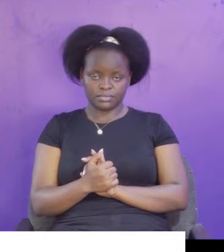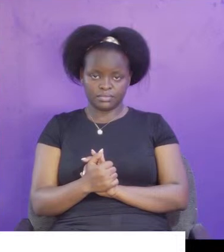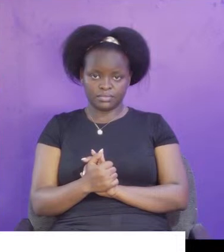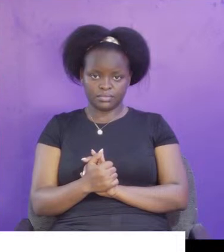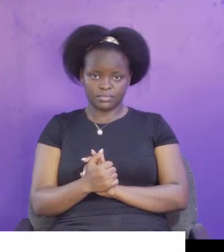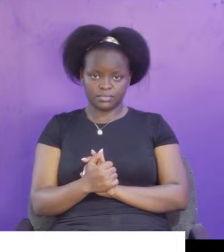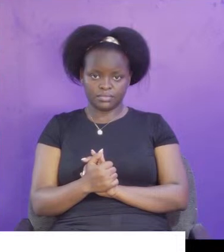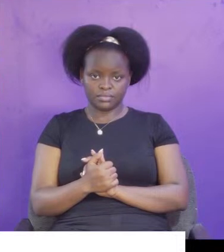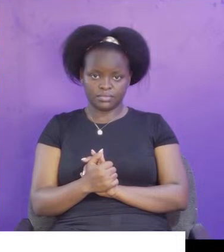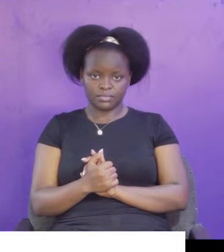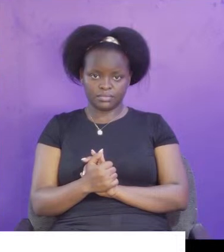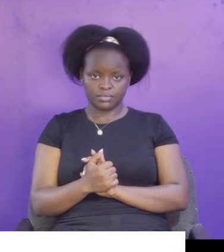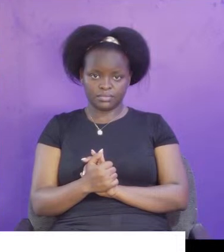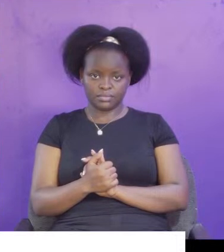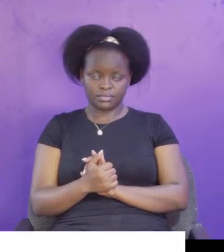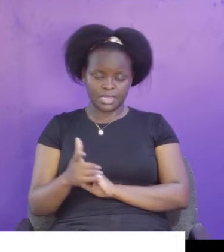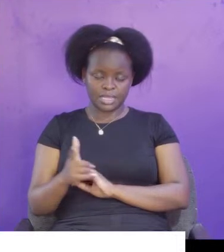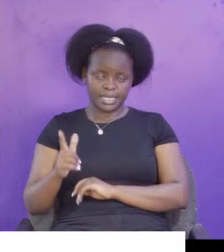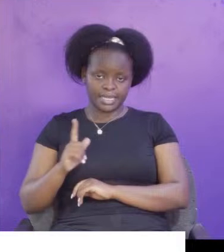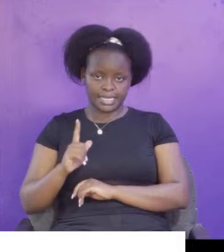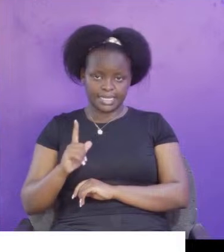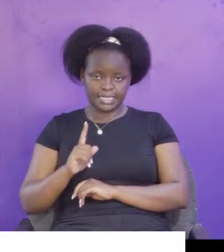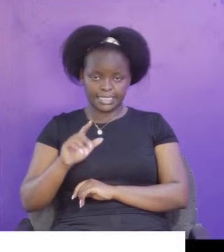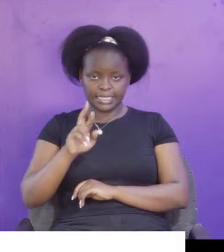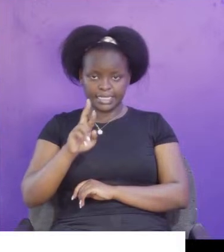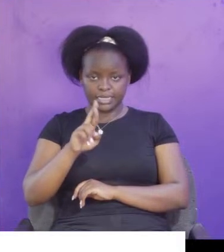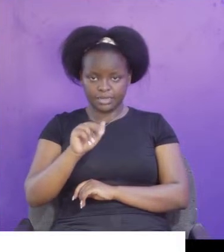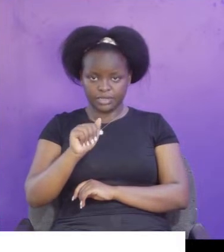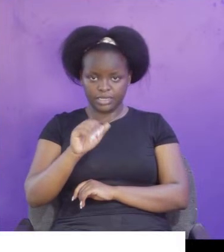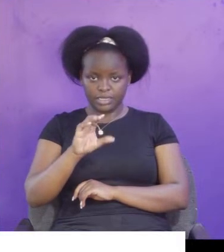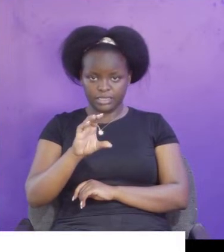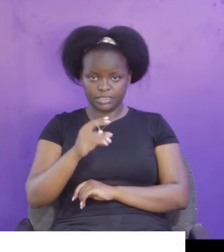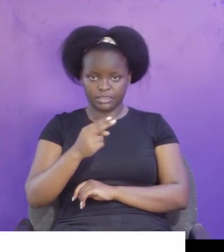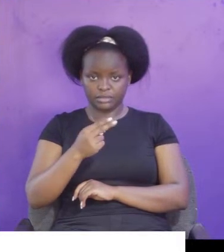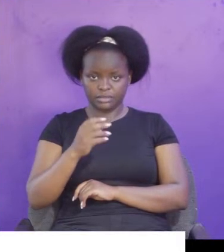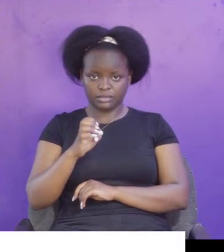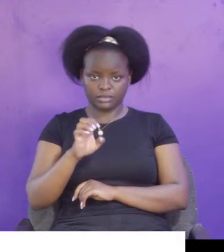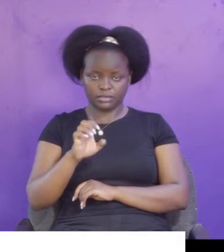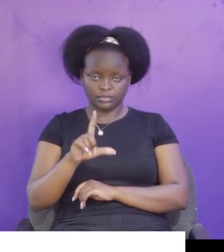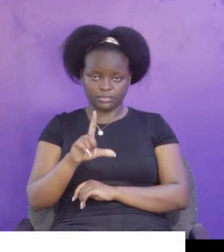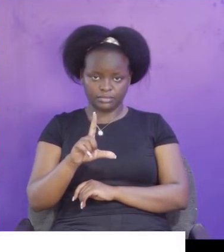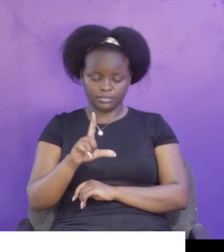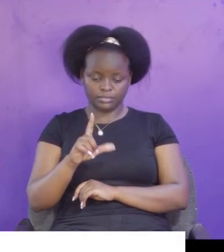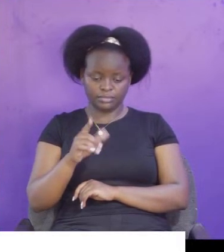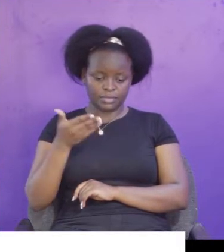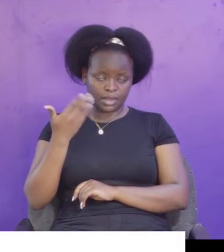Lady Rachel Ruto, the former President,